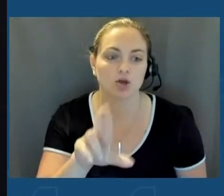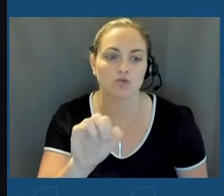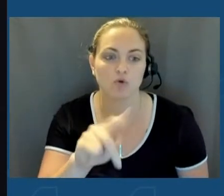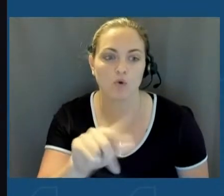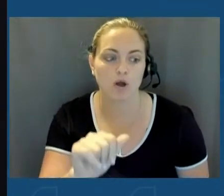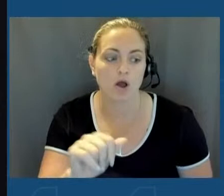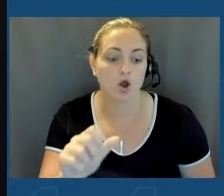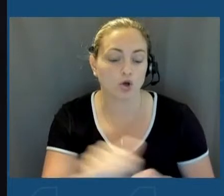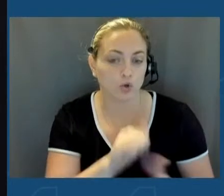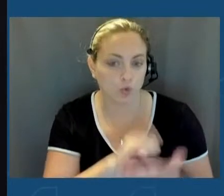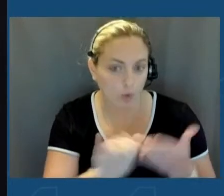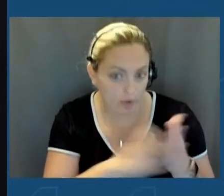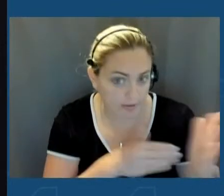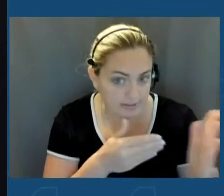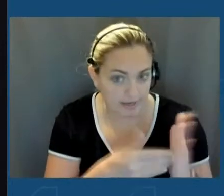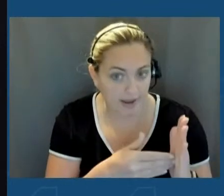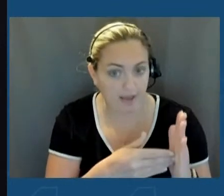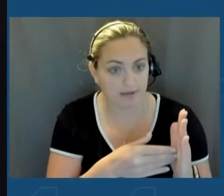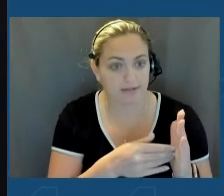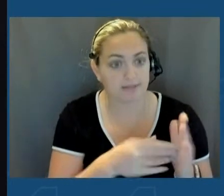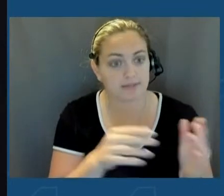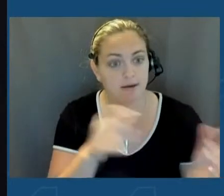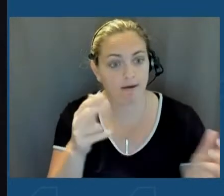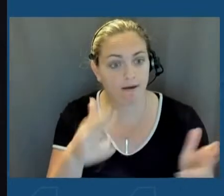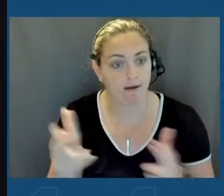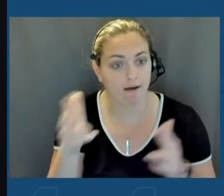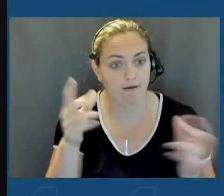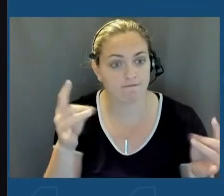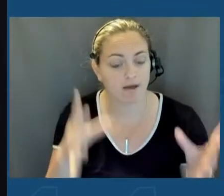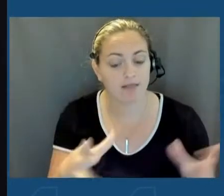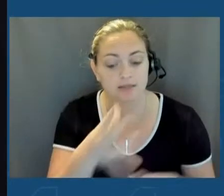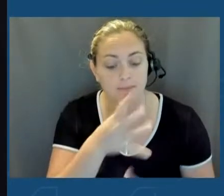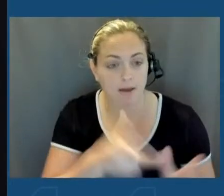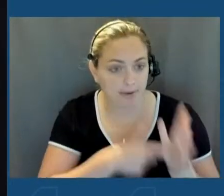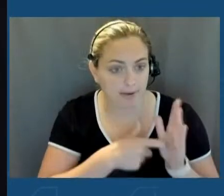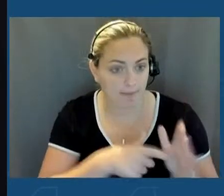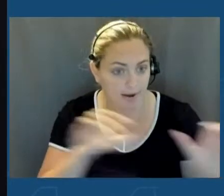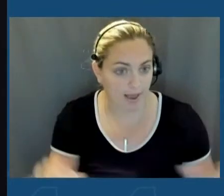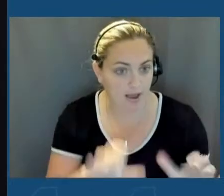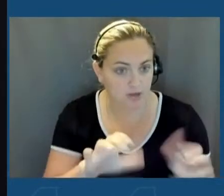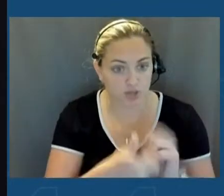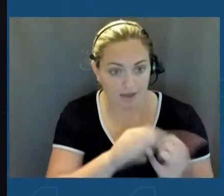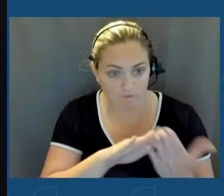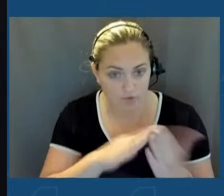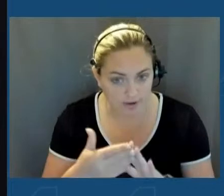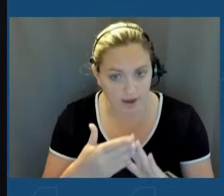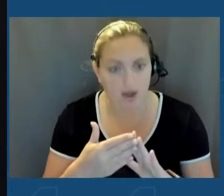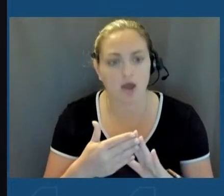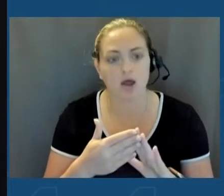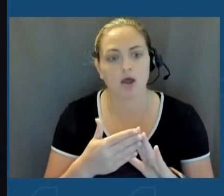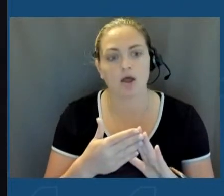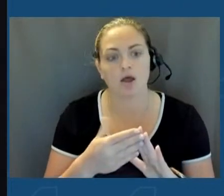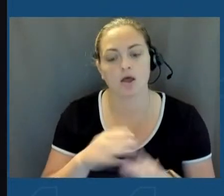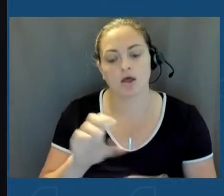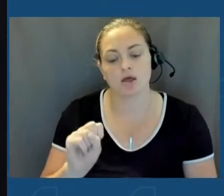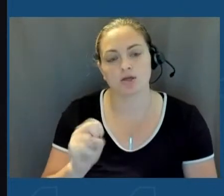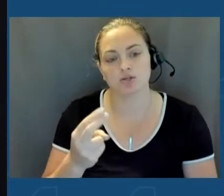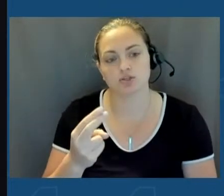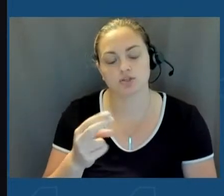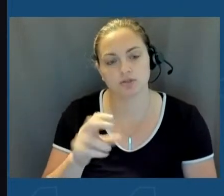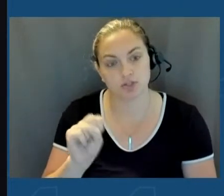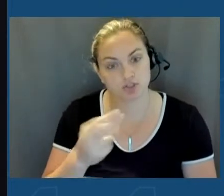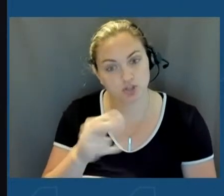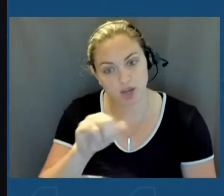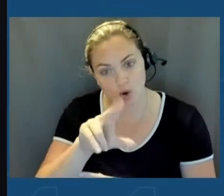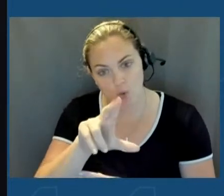Violence, the Brady Campaign, Moms Demand Action, Everytown, Shaquan